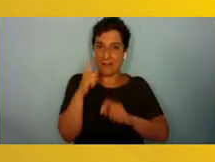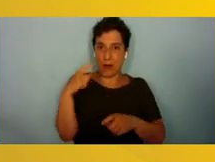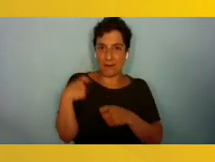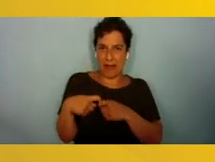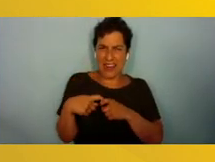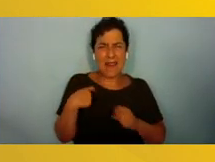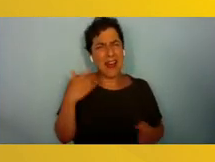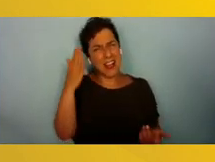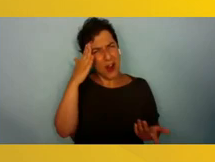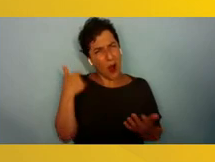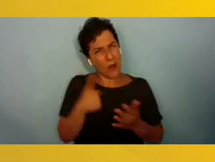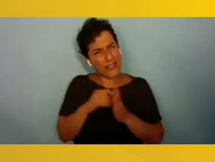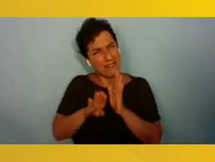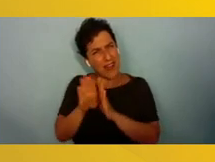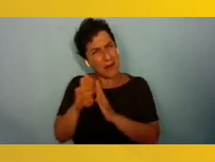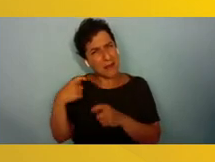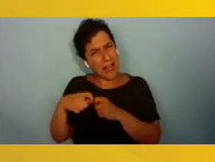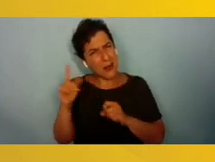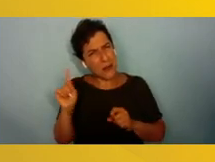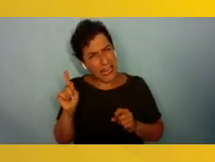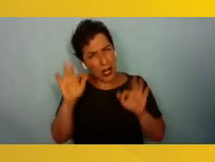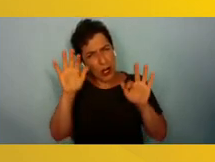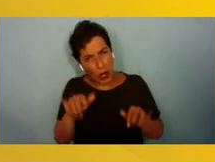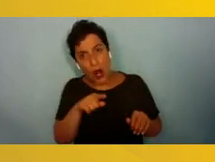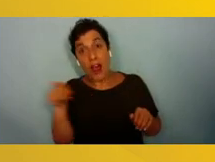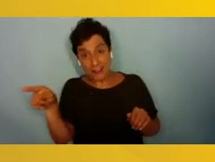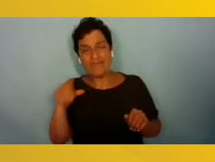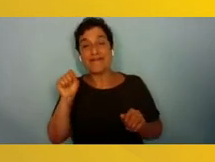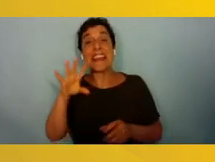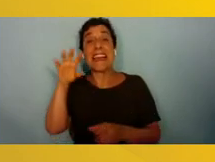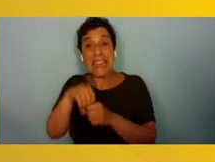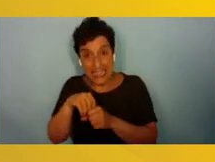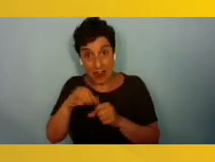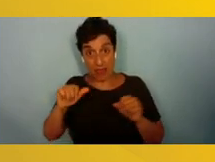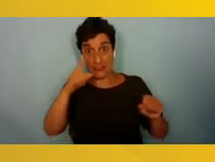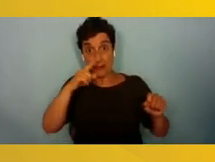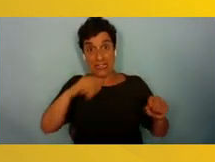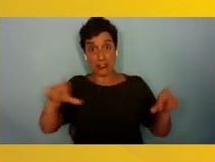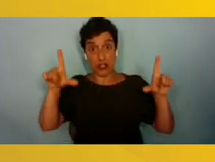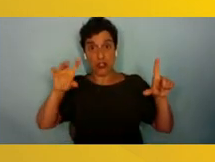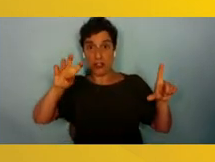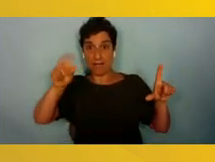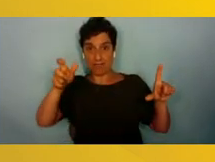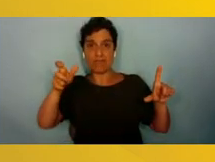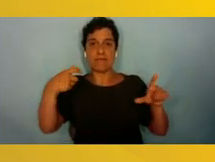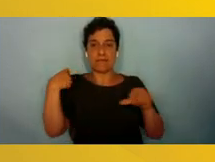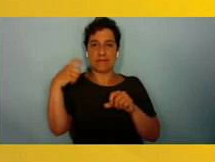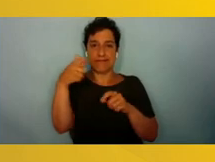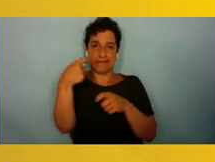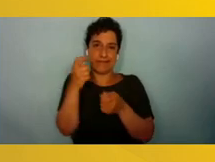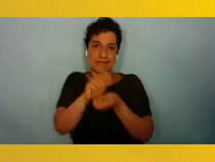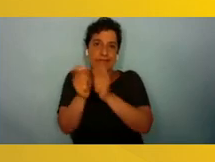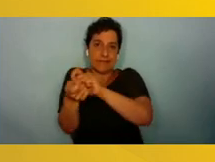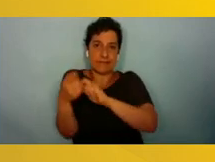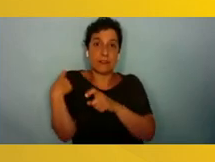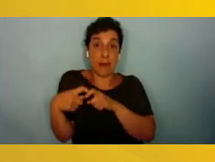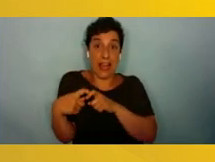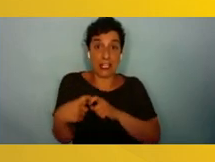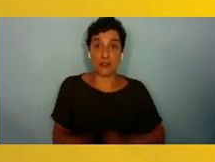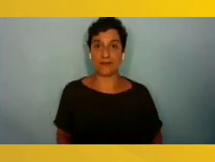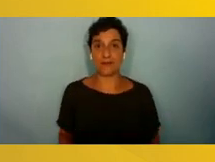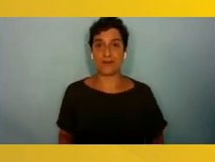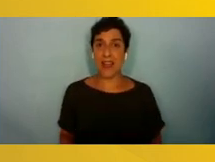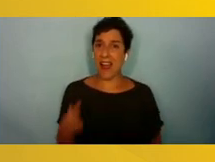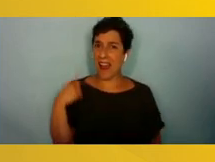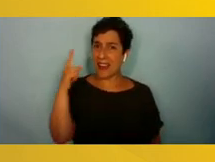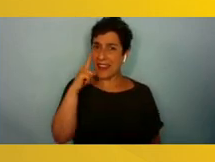worked on that Spanish. Where is it? Yeah, that's where it is. It's within the simulation. You can switch it to Spanish mode. So I think we're